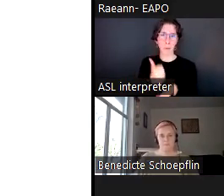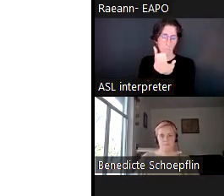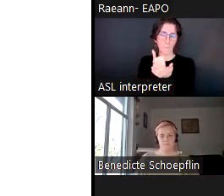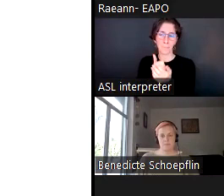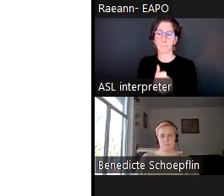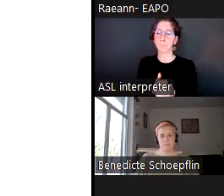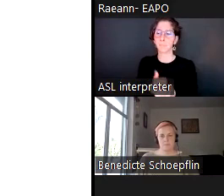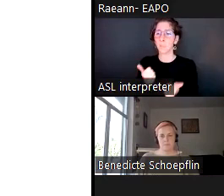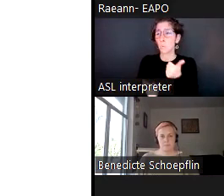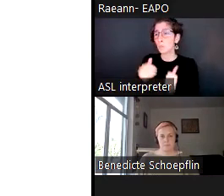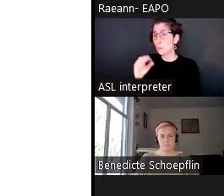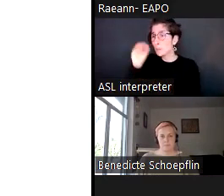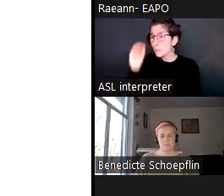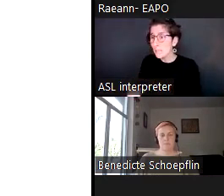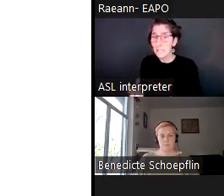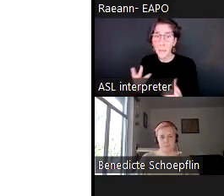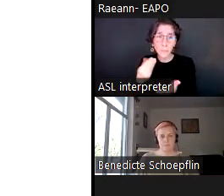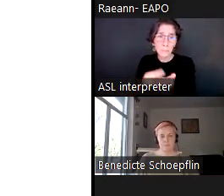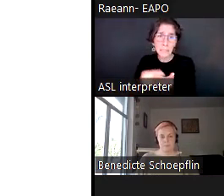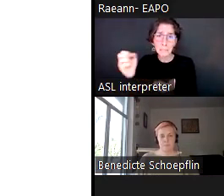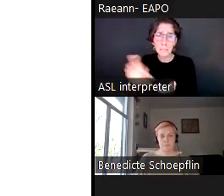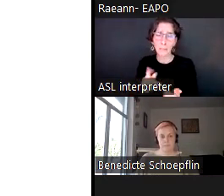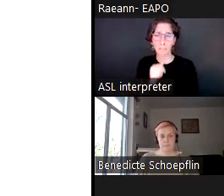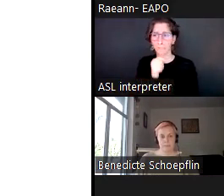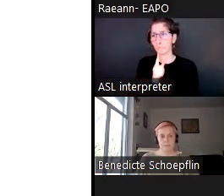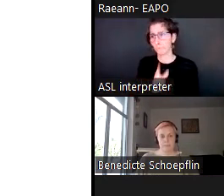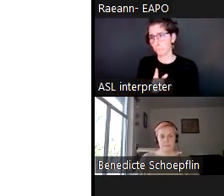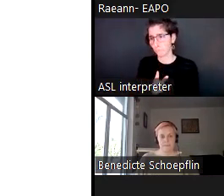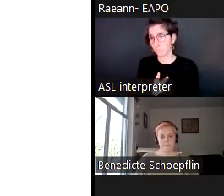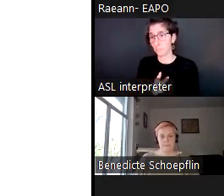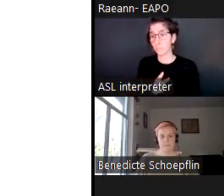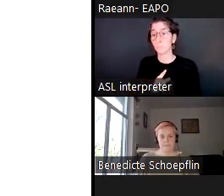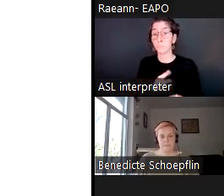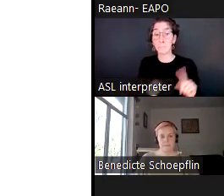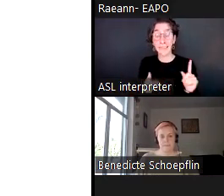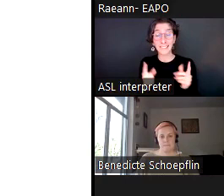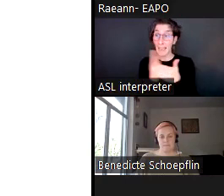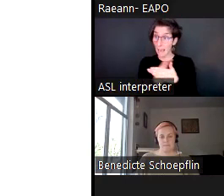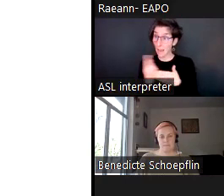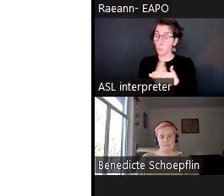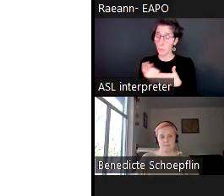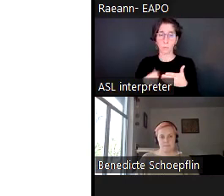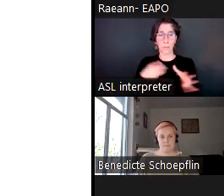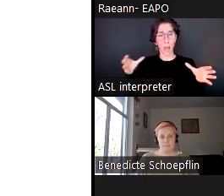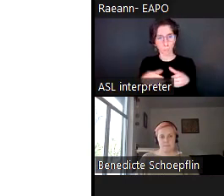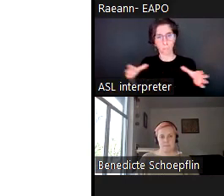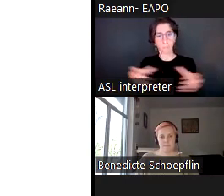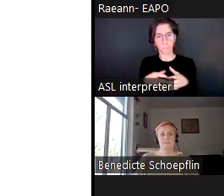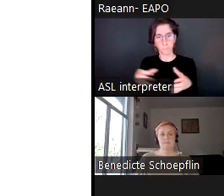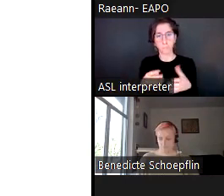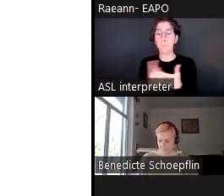don't know what it is, to be honest, but when we have our weekly meetings, we do have successful stories every